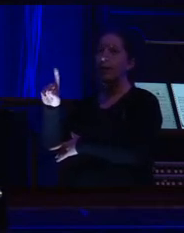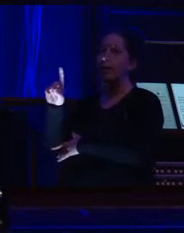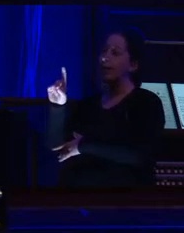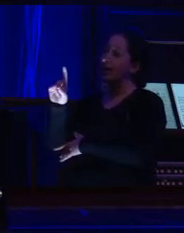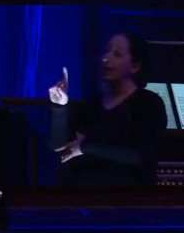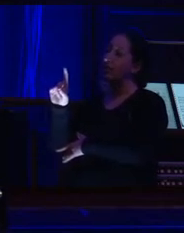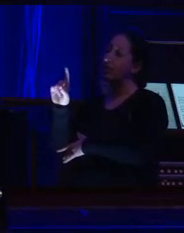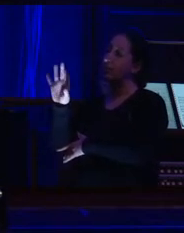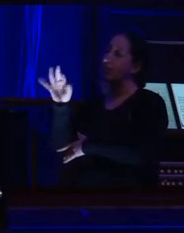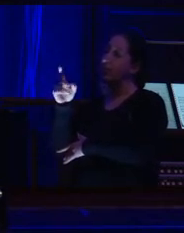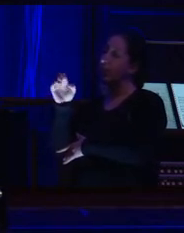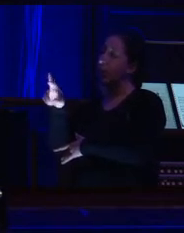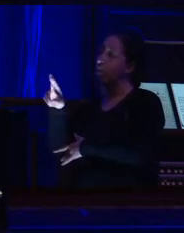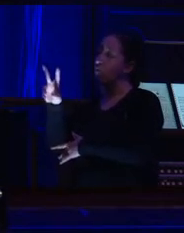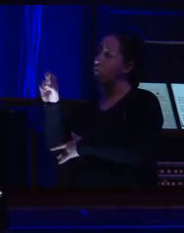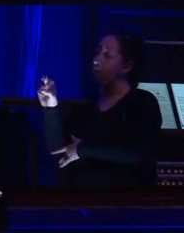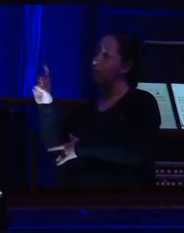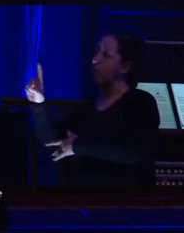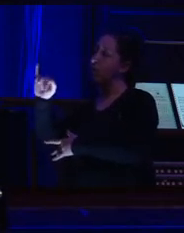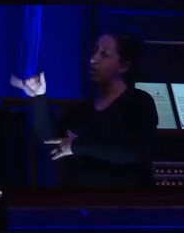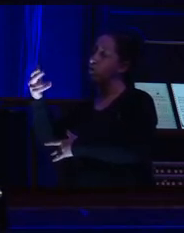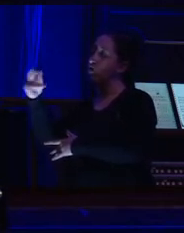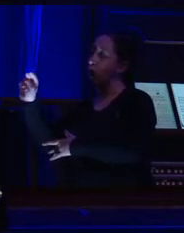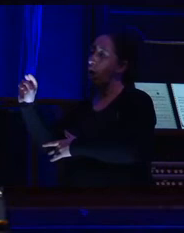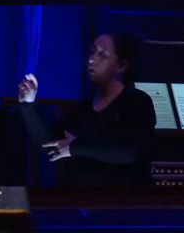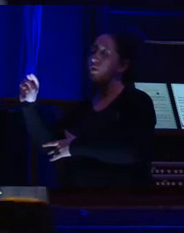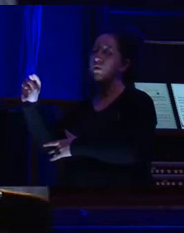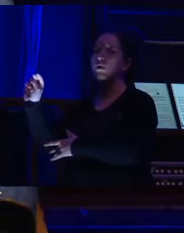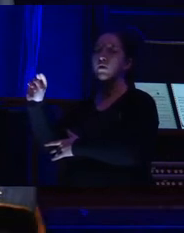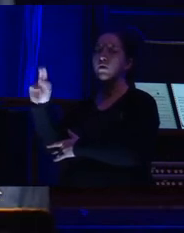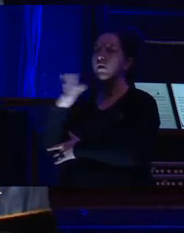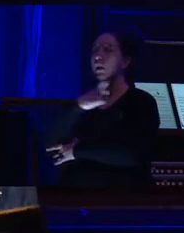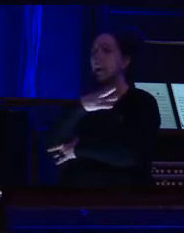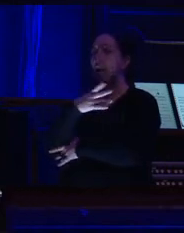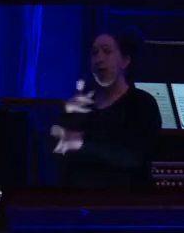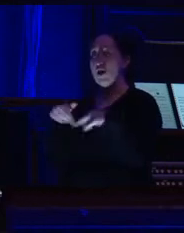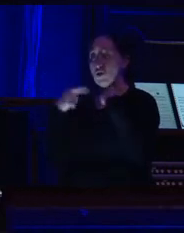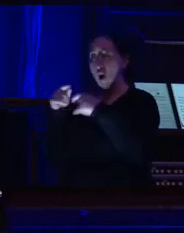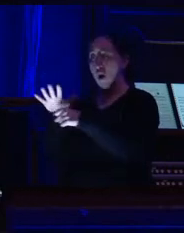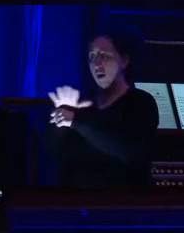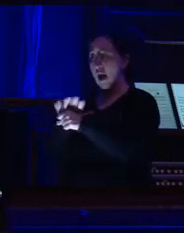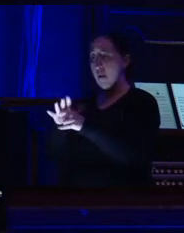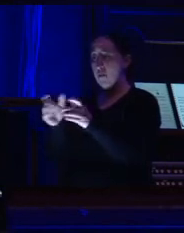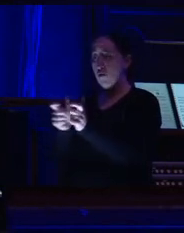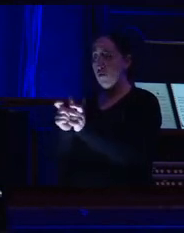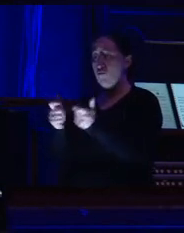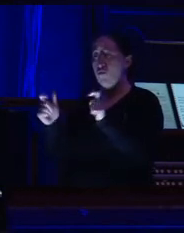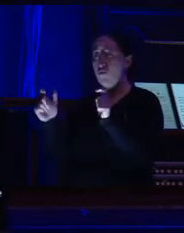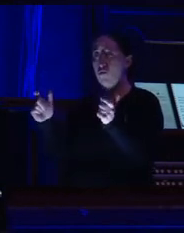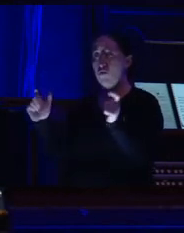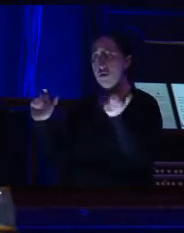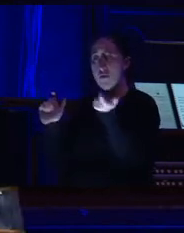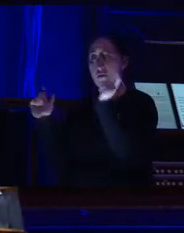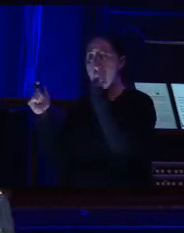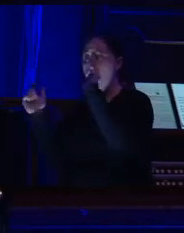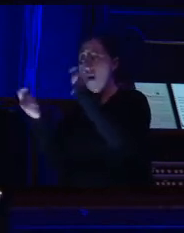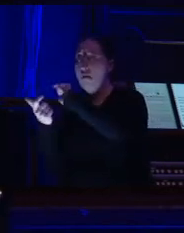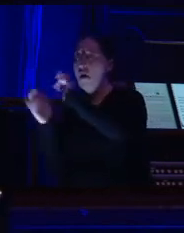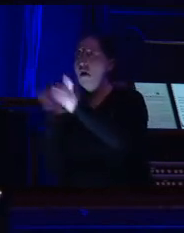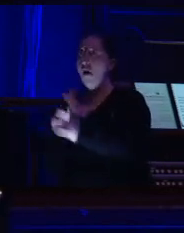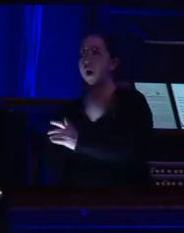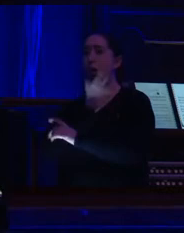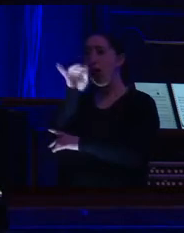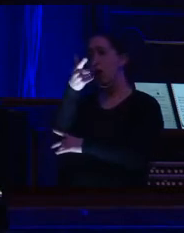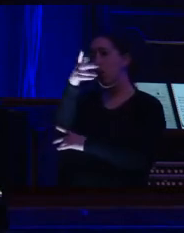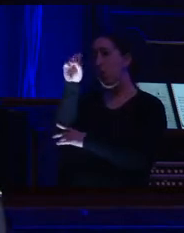and Reverend John Monteith. And as our campus grew and evolved, our ethos became one